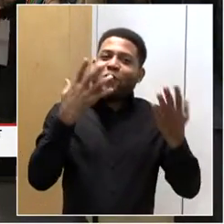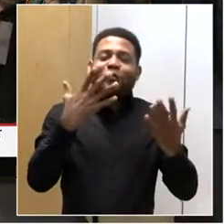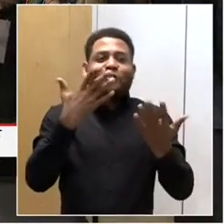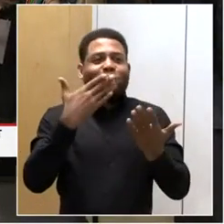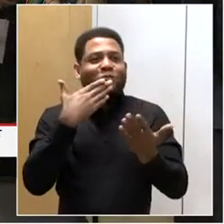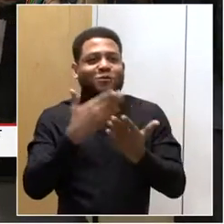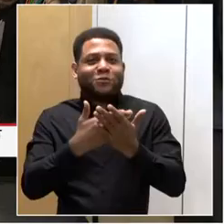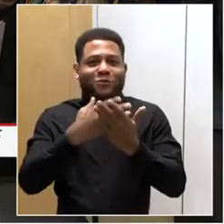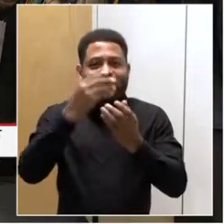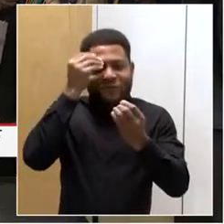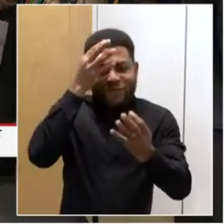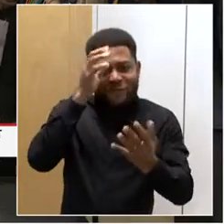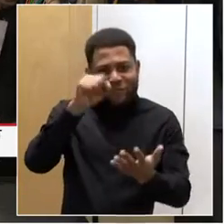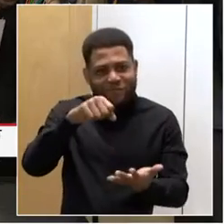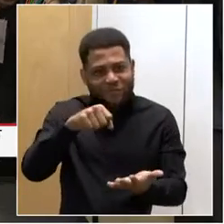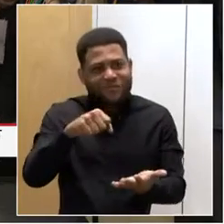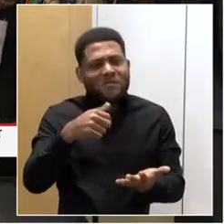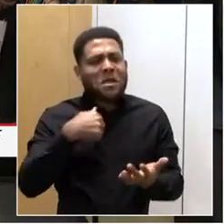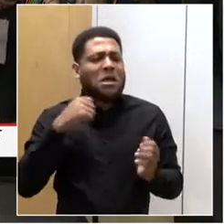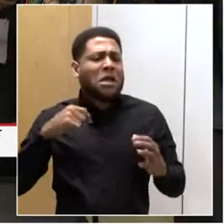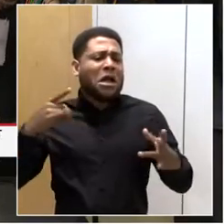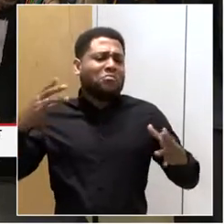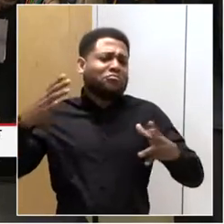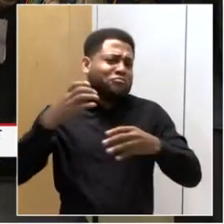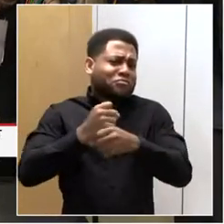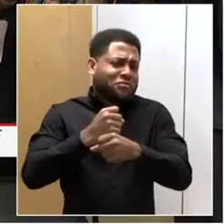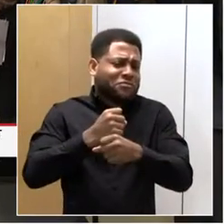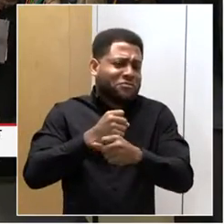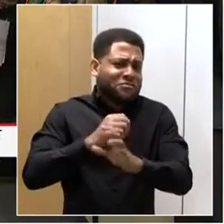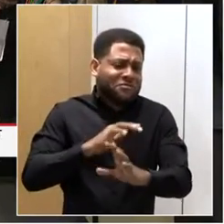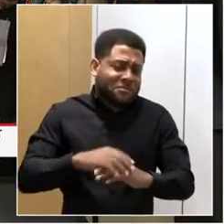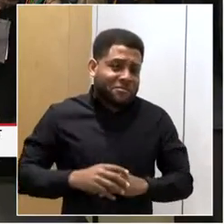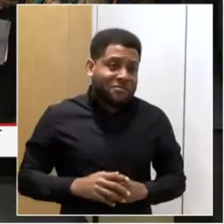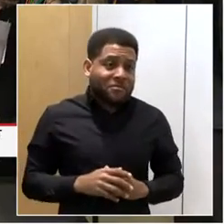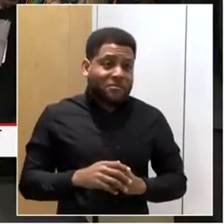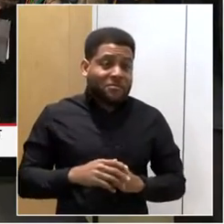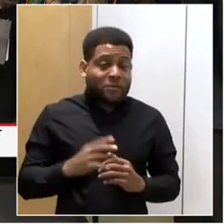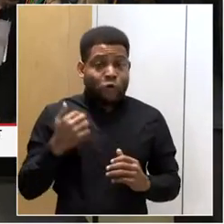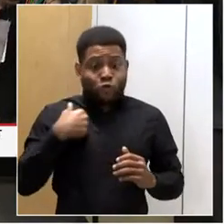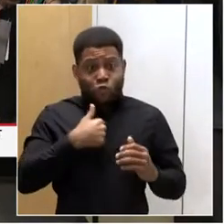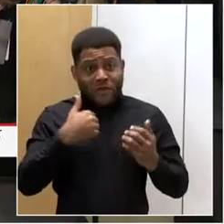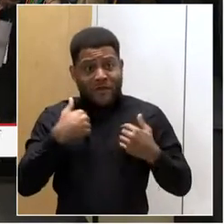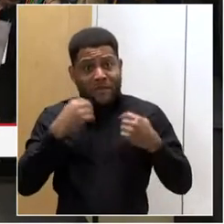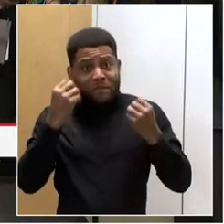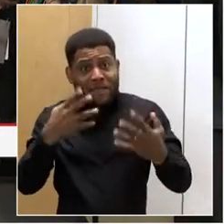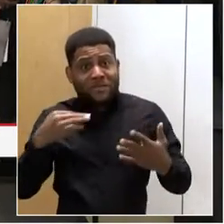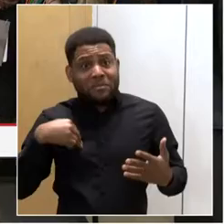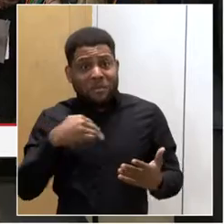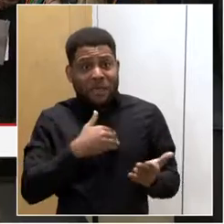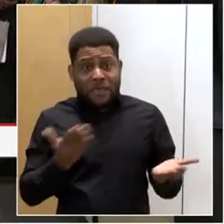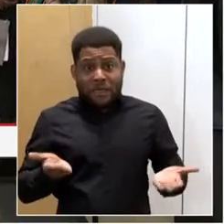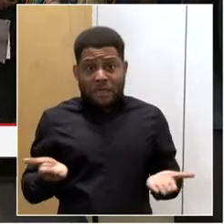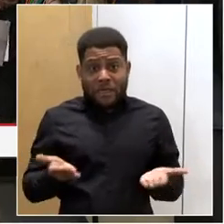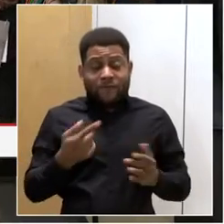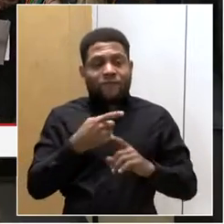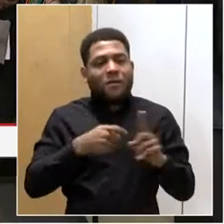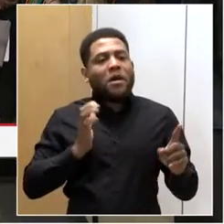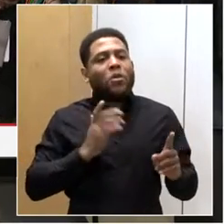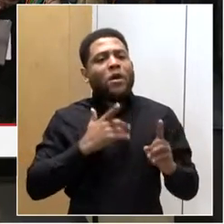can skip to it. We're joined today by a lot of members of our